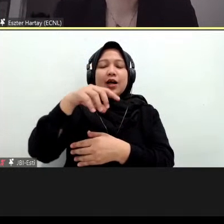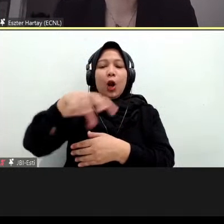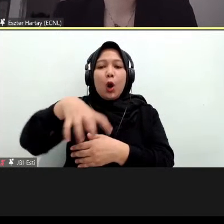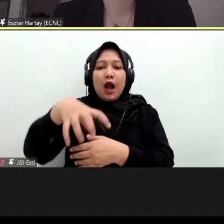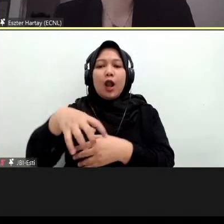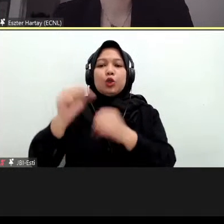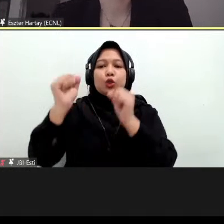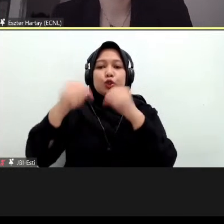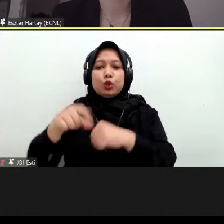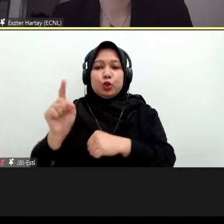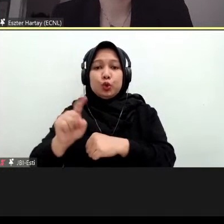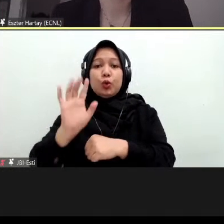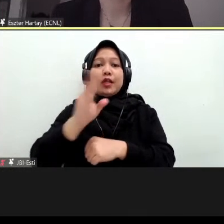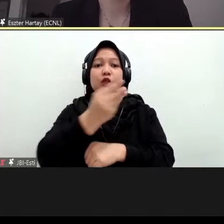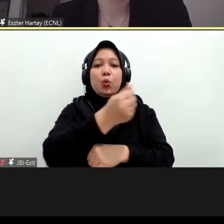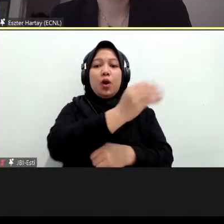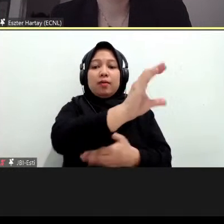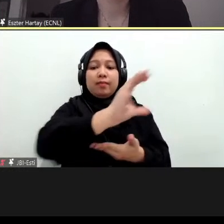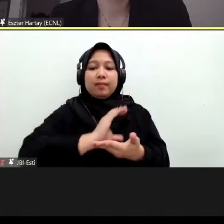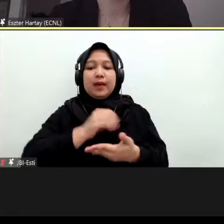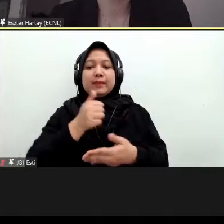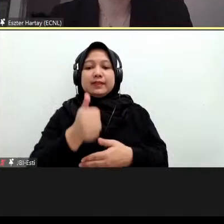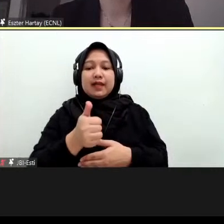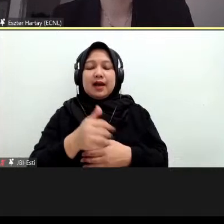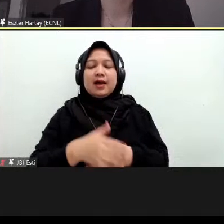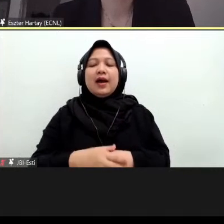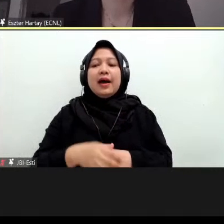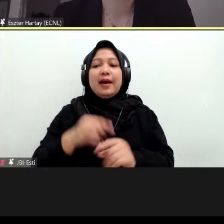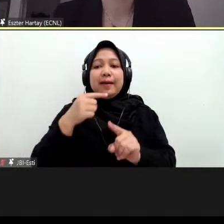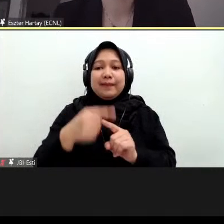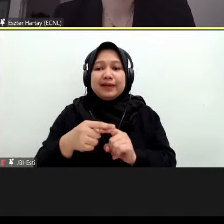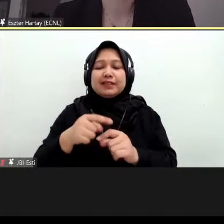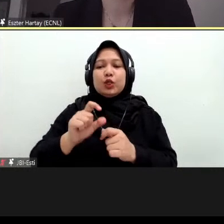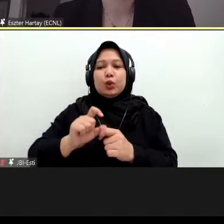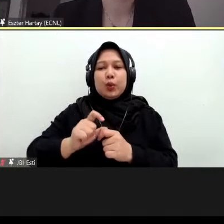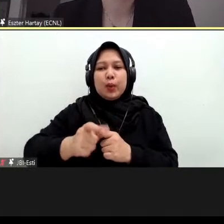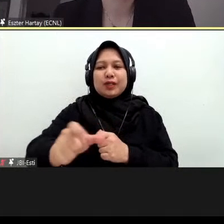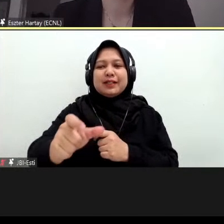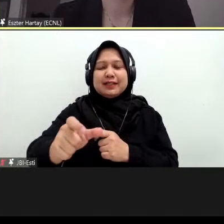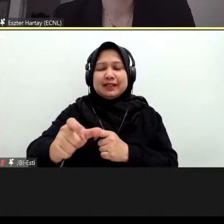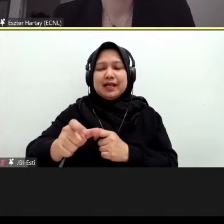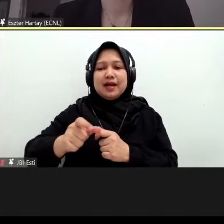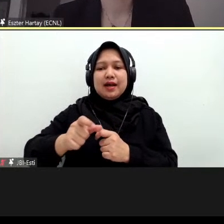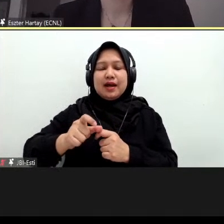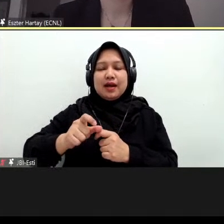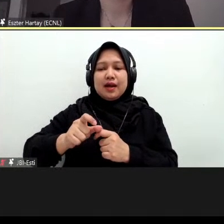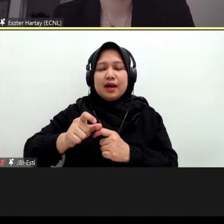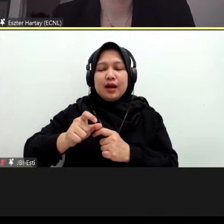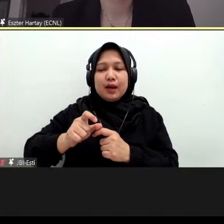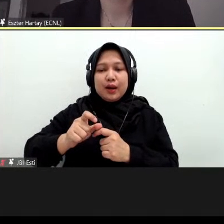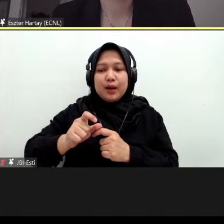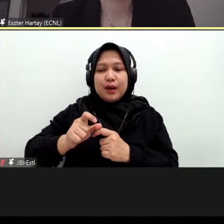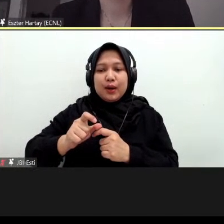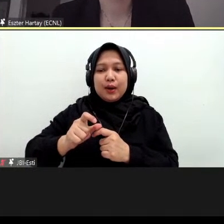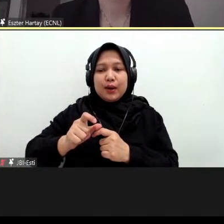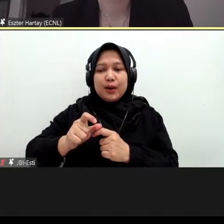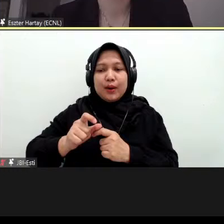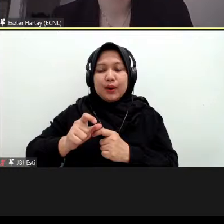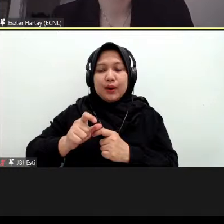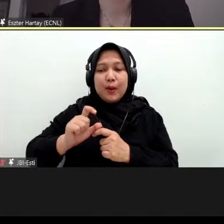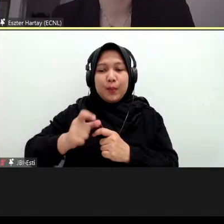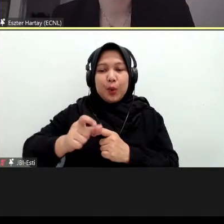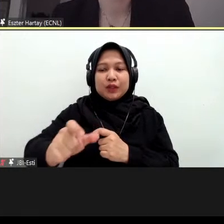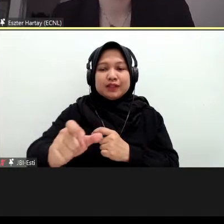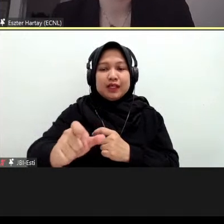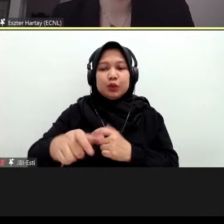lengthy administrative procedures may also hinder fundraising for emerging needs, such as a natural disaster,